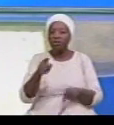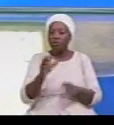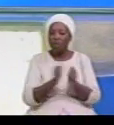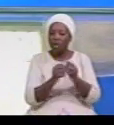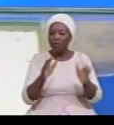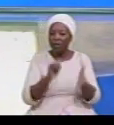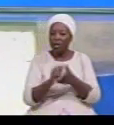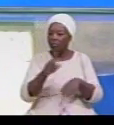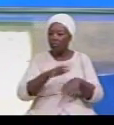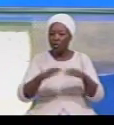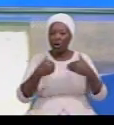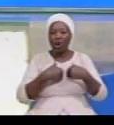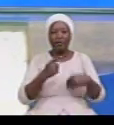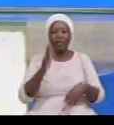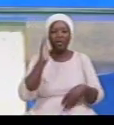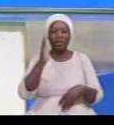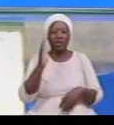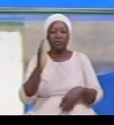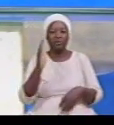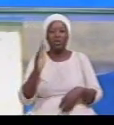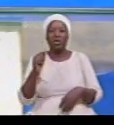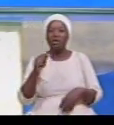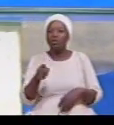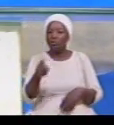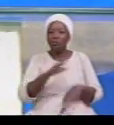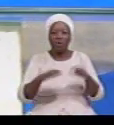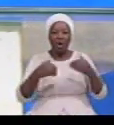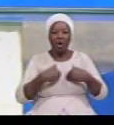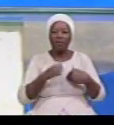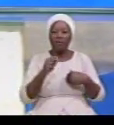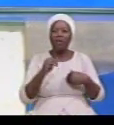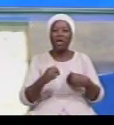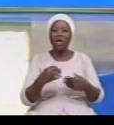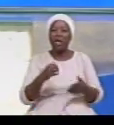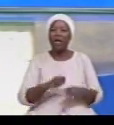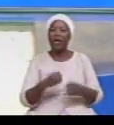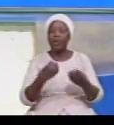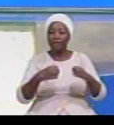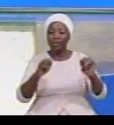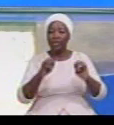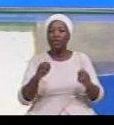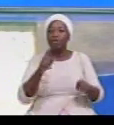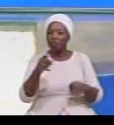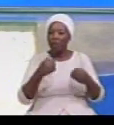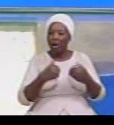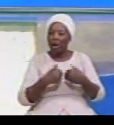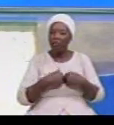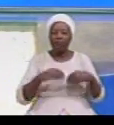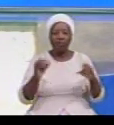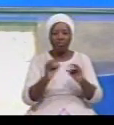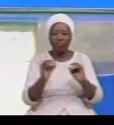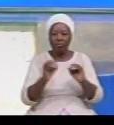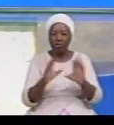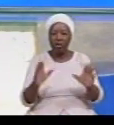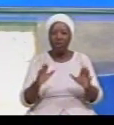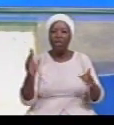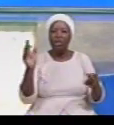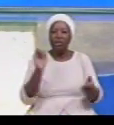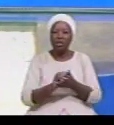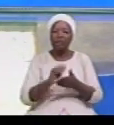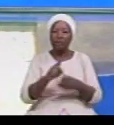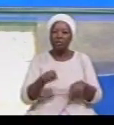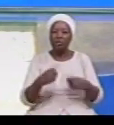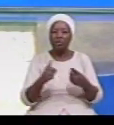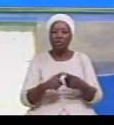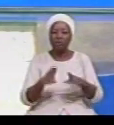have a testimony. You don't have an evidence. You have nothing that you're going to deliver to other